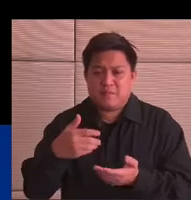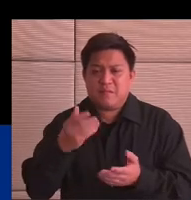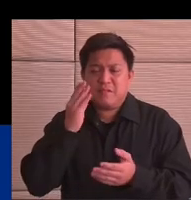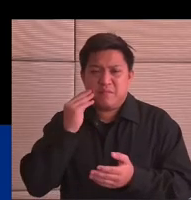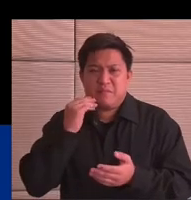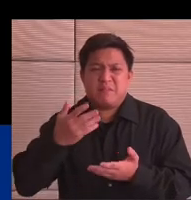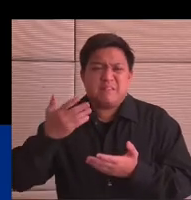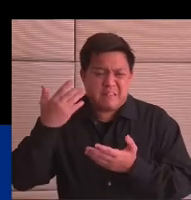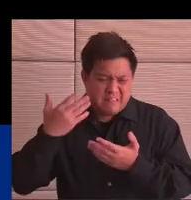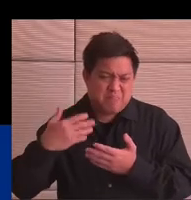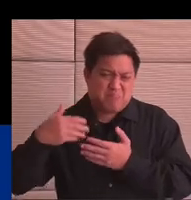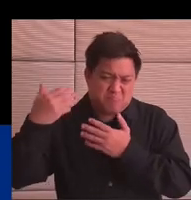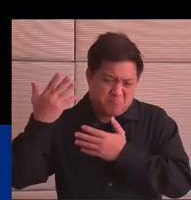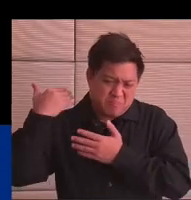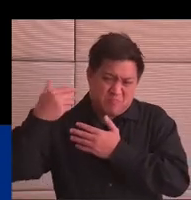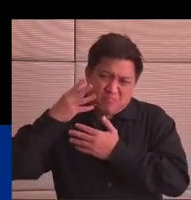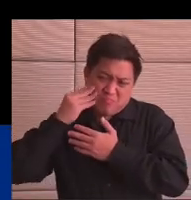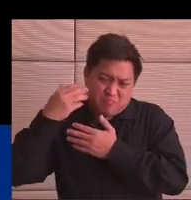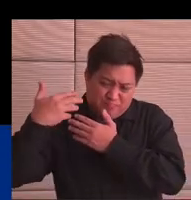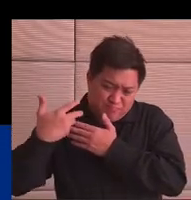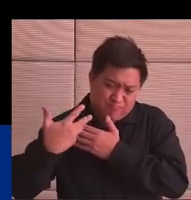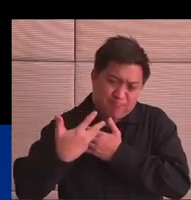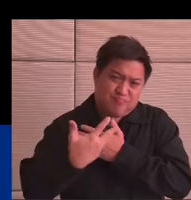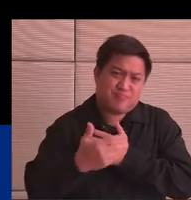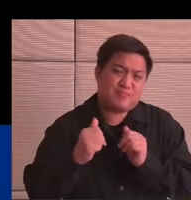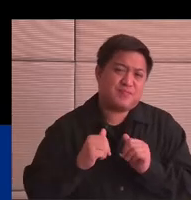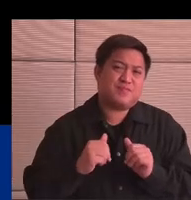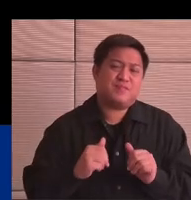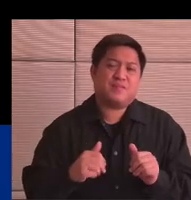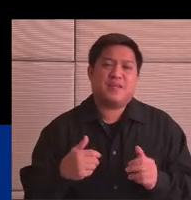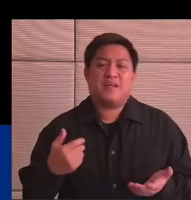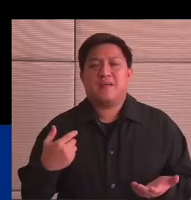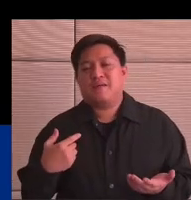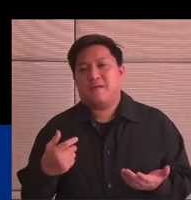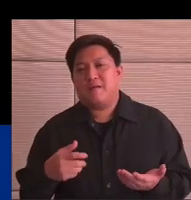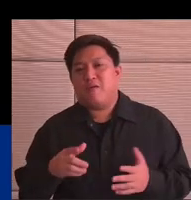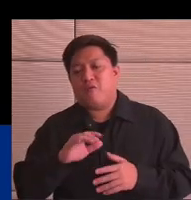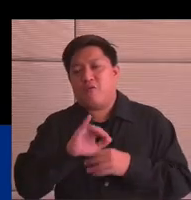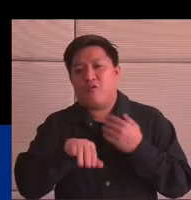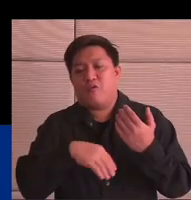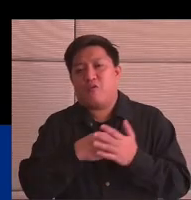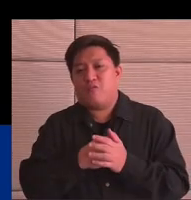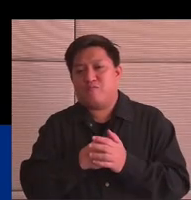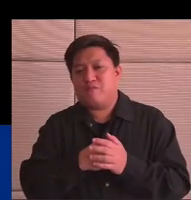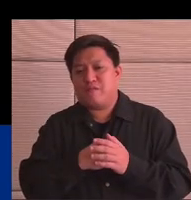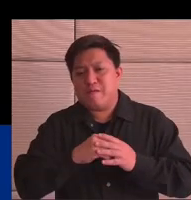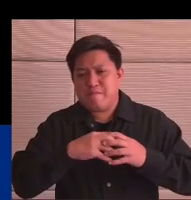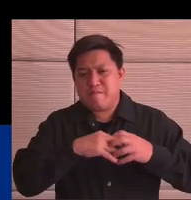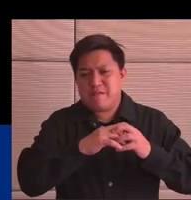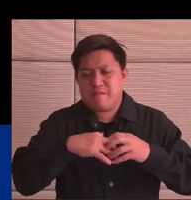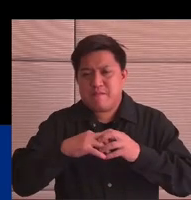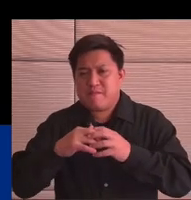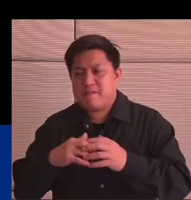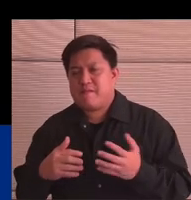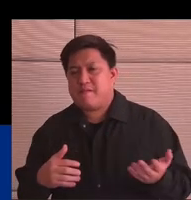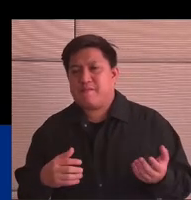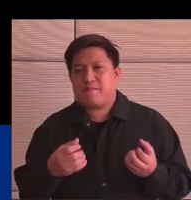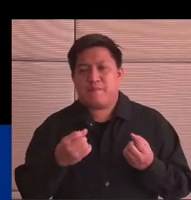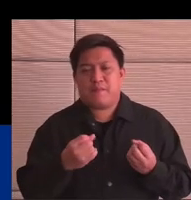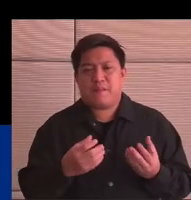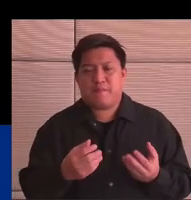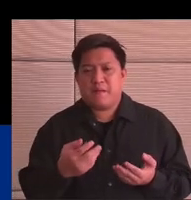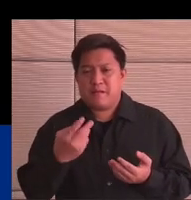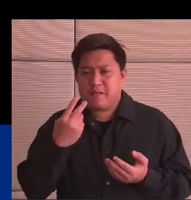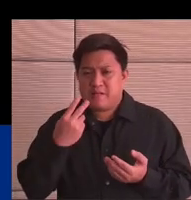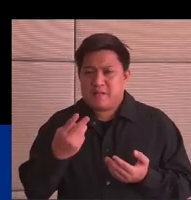now, rather bad absorption or burn rate by our infrastructure agencies. I haven't looked at it most recently, but